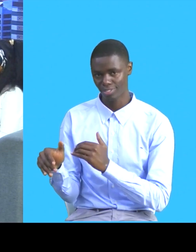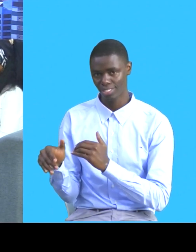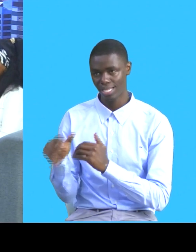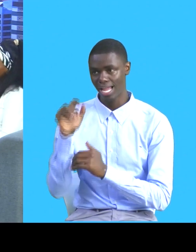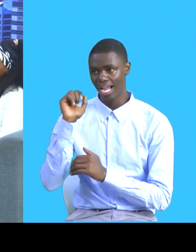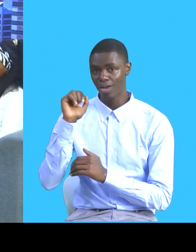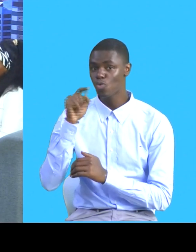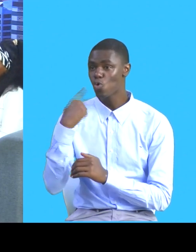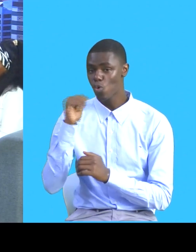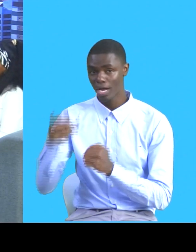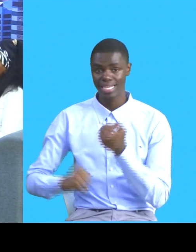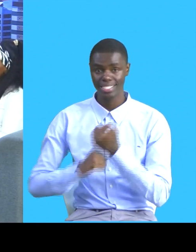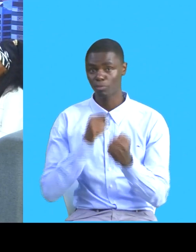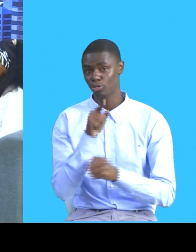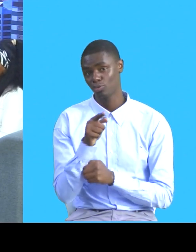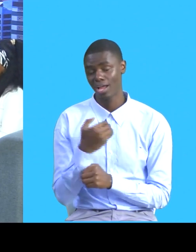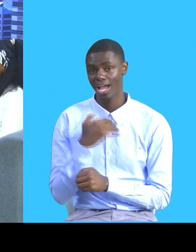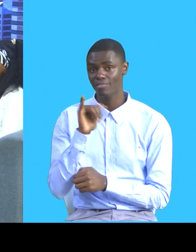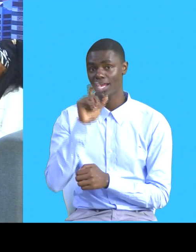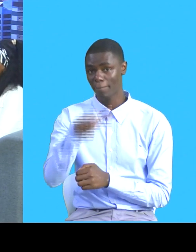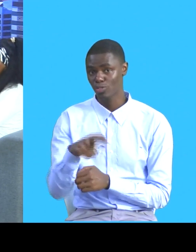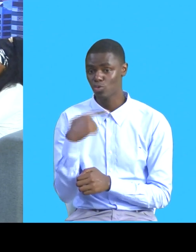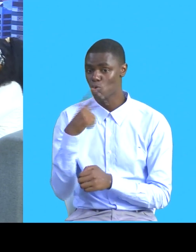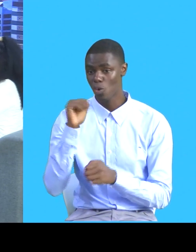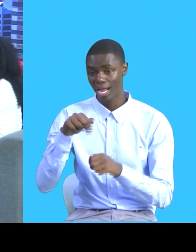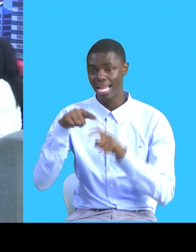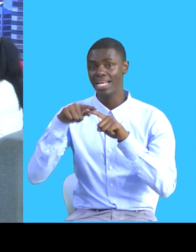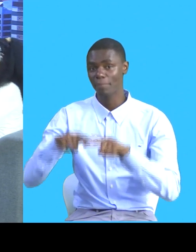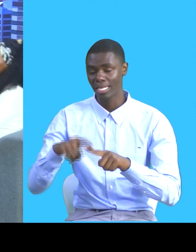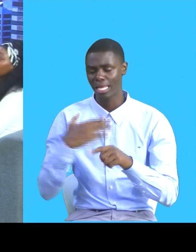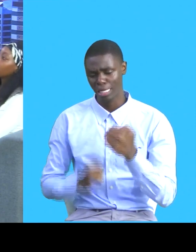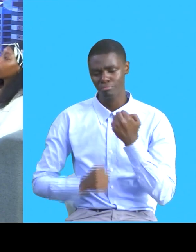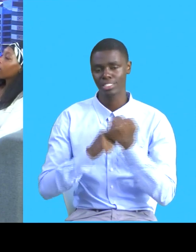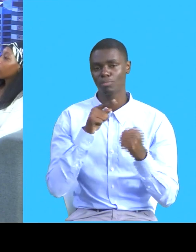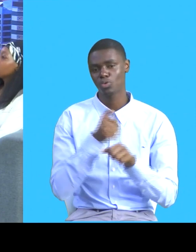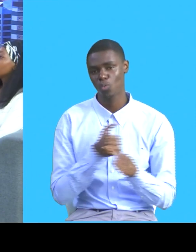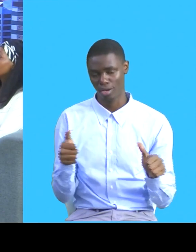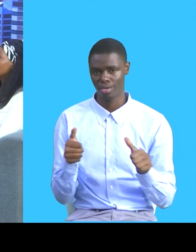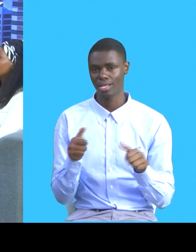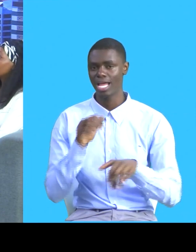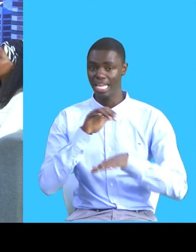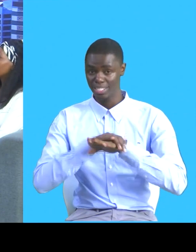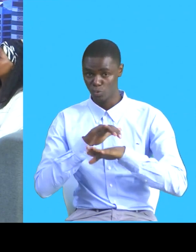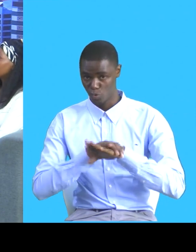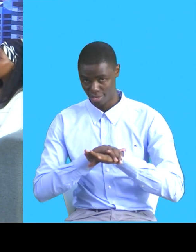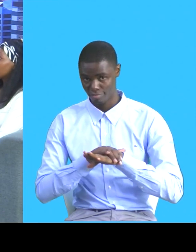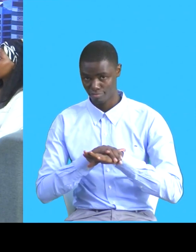your back. Have that person who you can rely. She has your back. It's